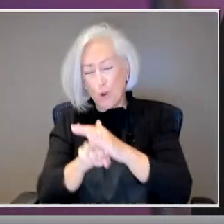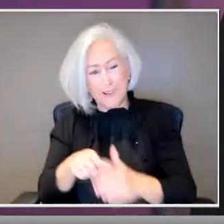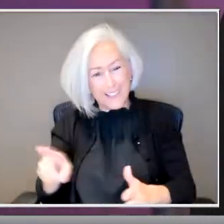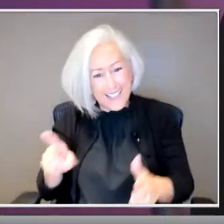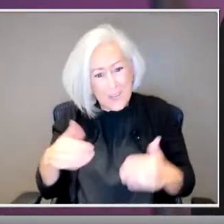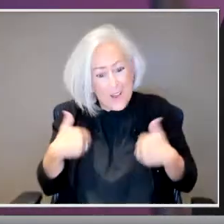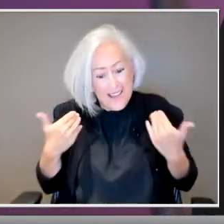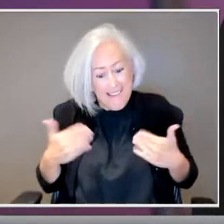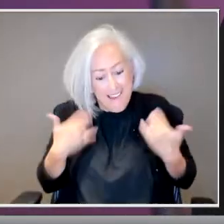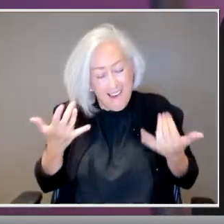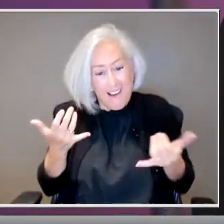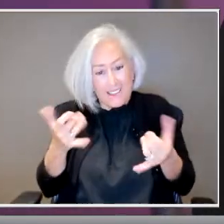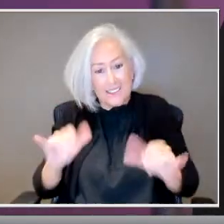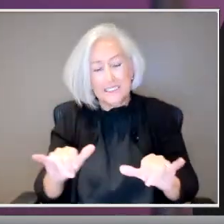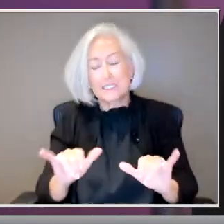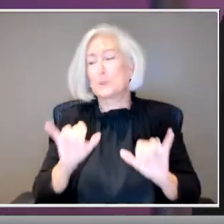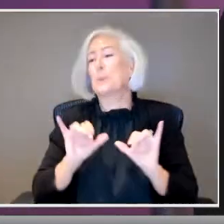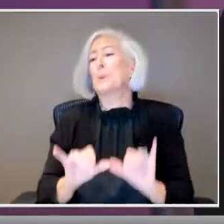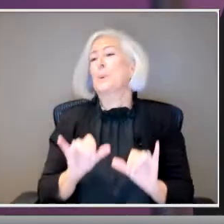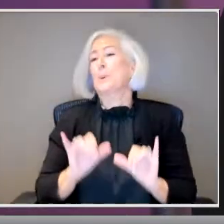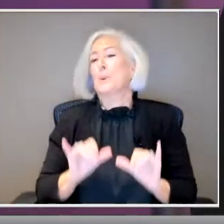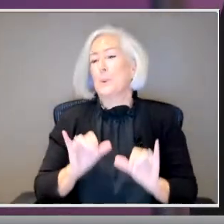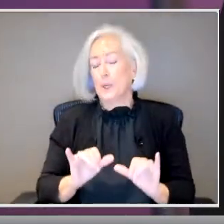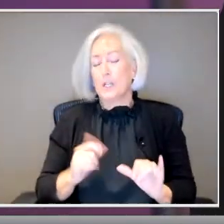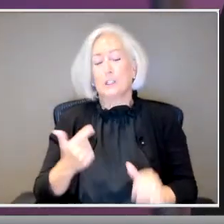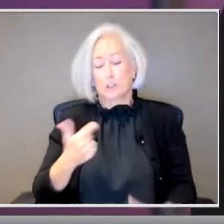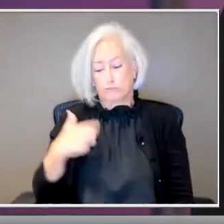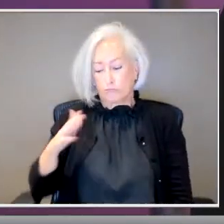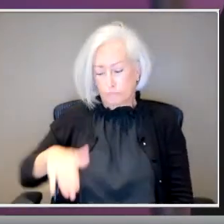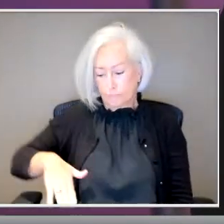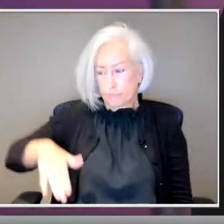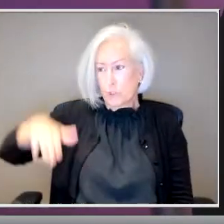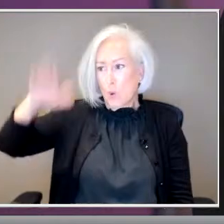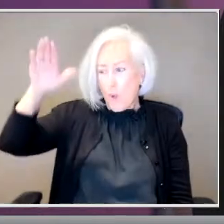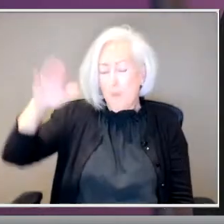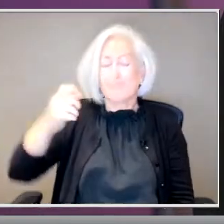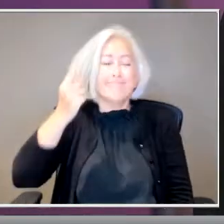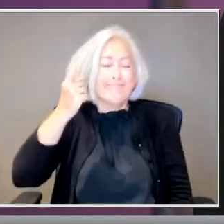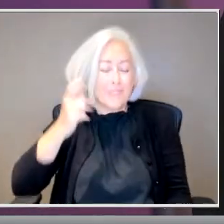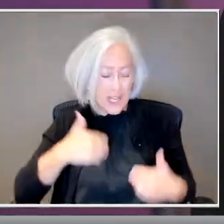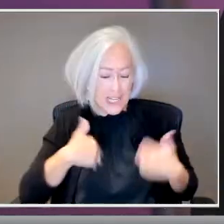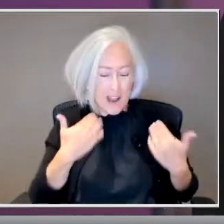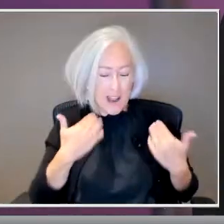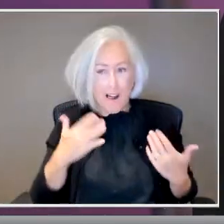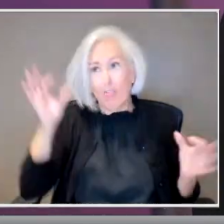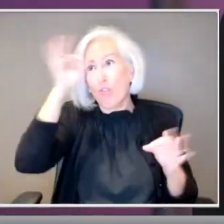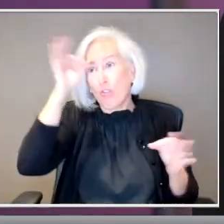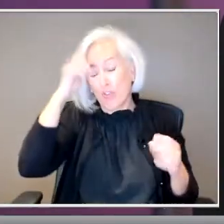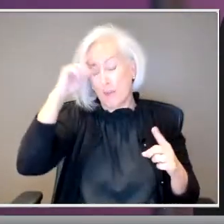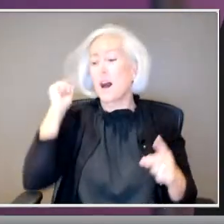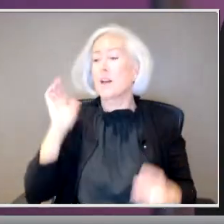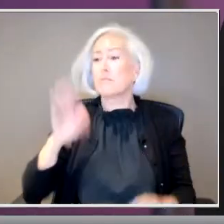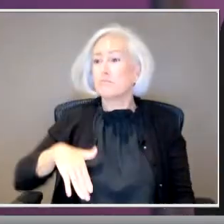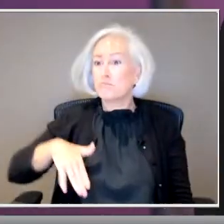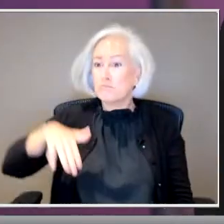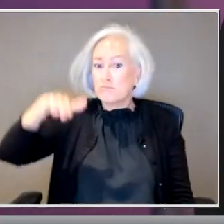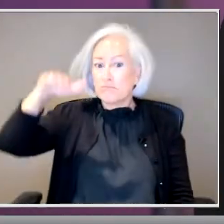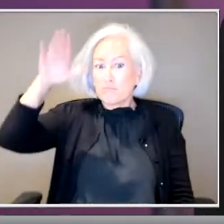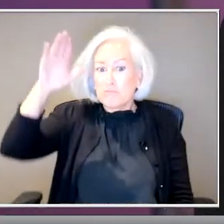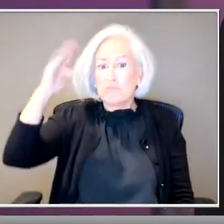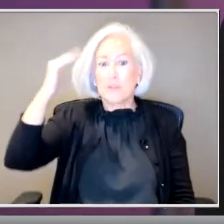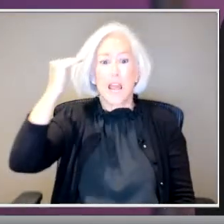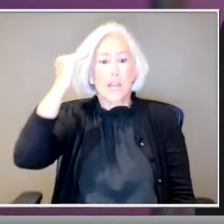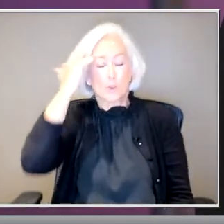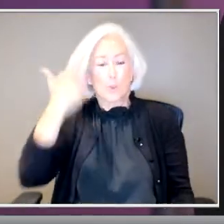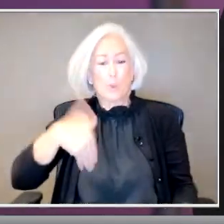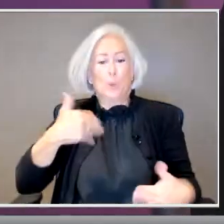seeing that as I became an adult, you know, when you're young, you don't think about anything, but as I became an adult, I knew that was going to be important for me. So